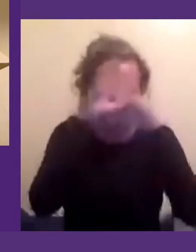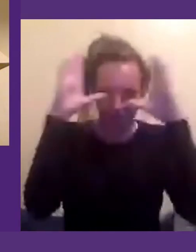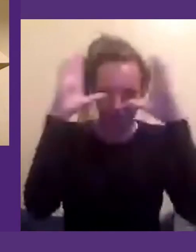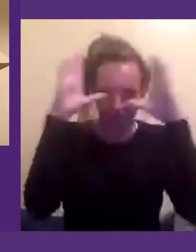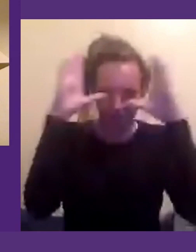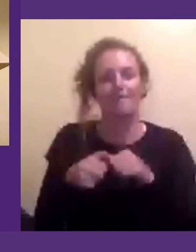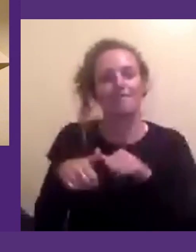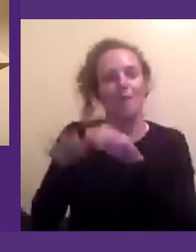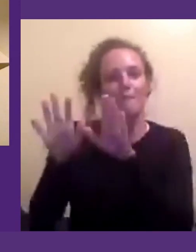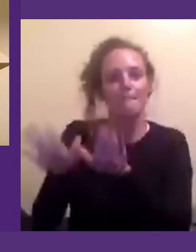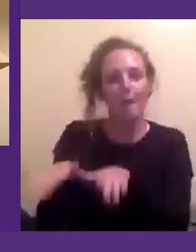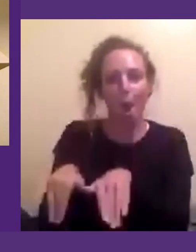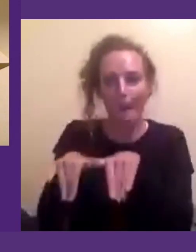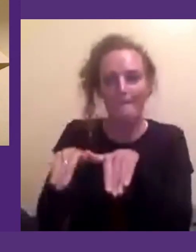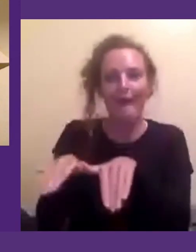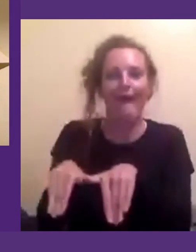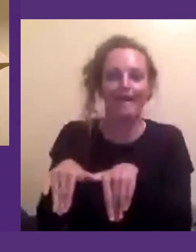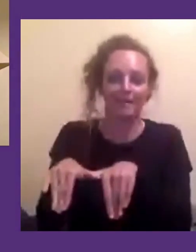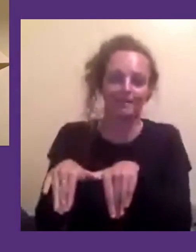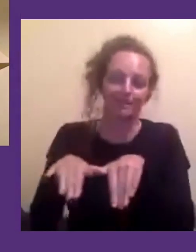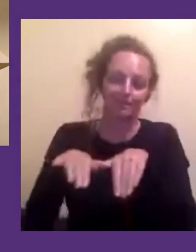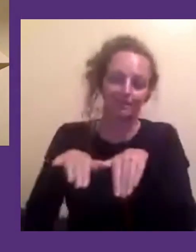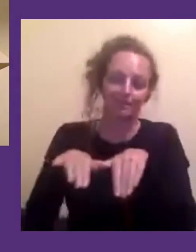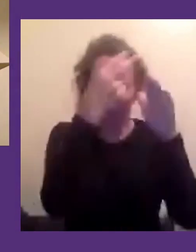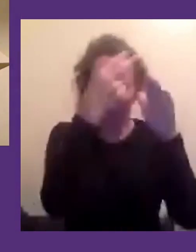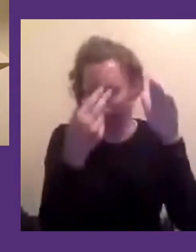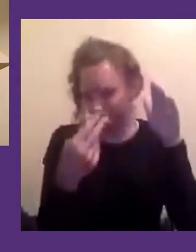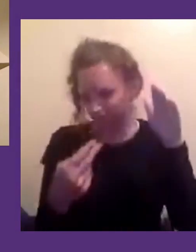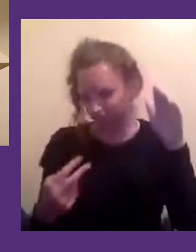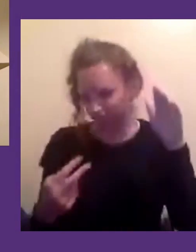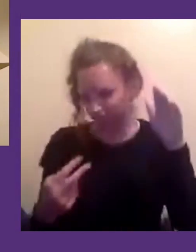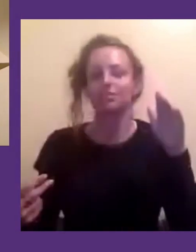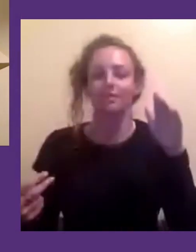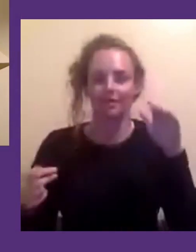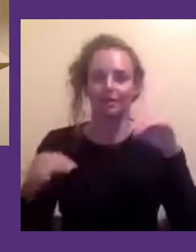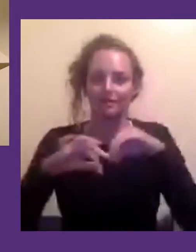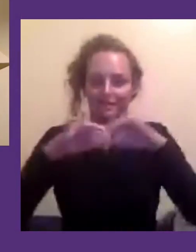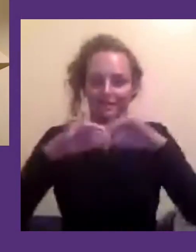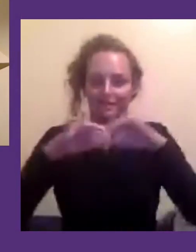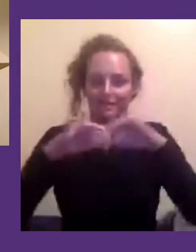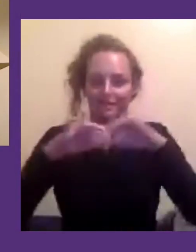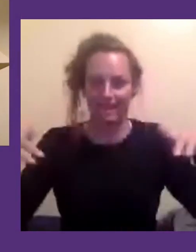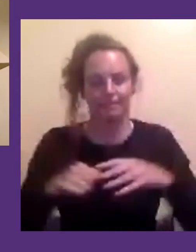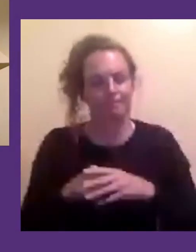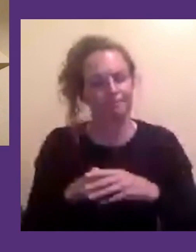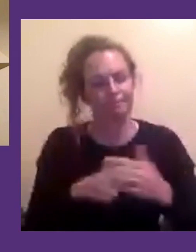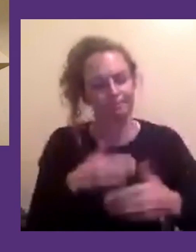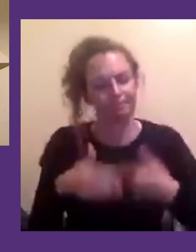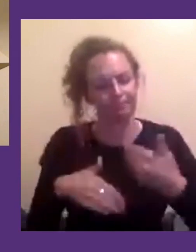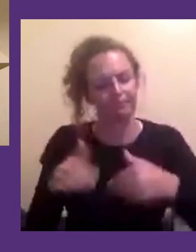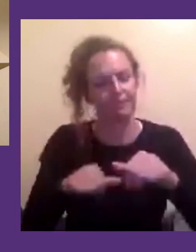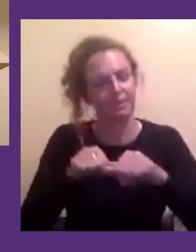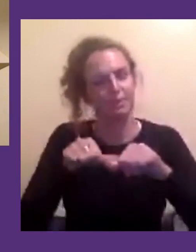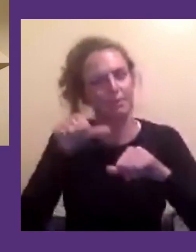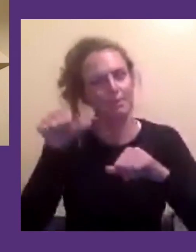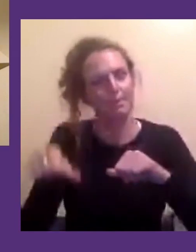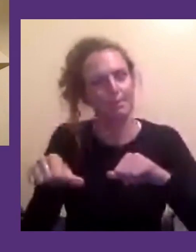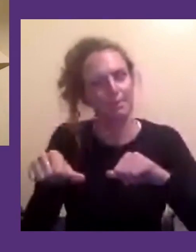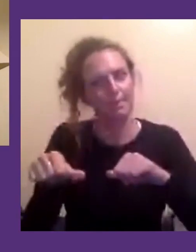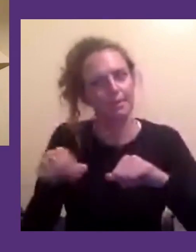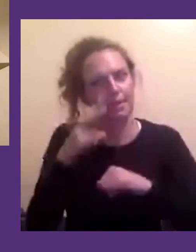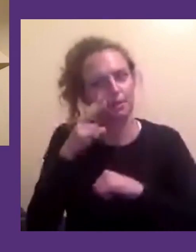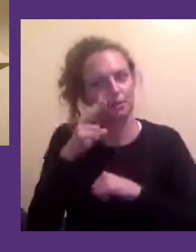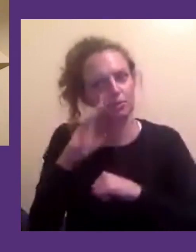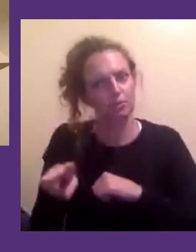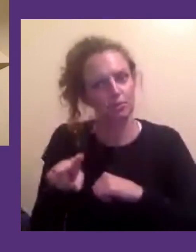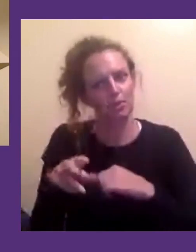then again, when you look at the ending, you know, Ariel loses her beautiful voice, or sacrifices her